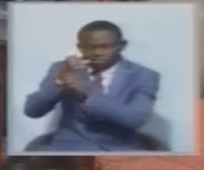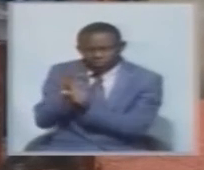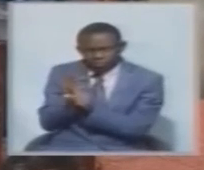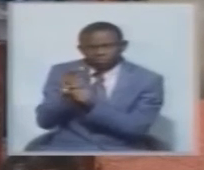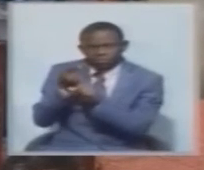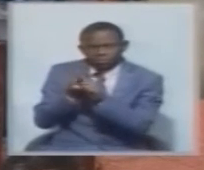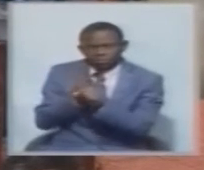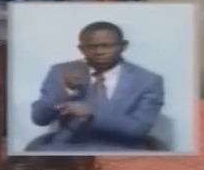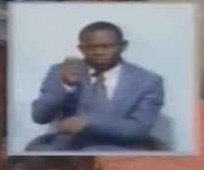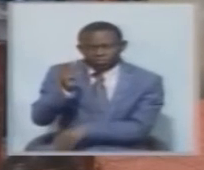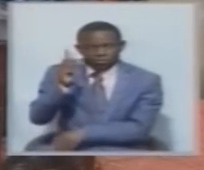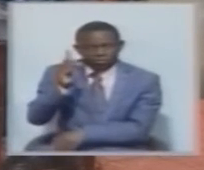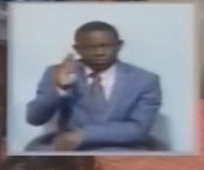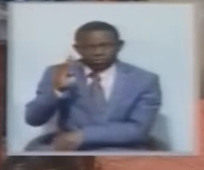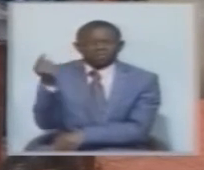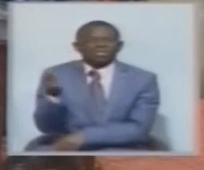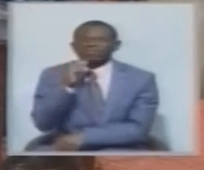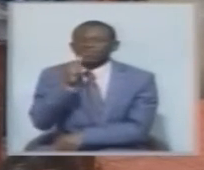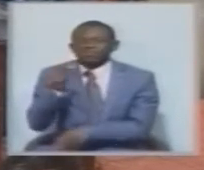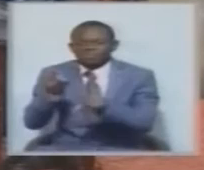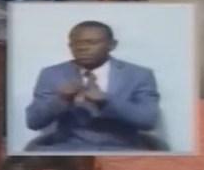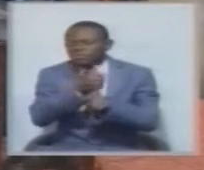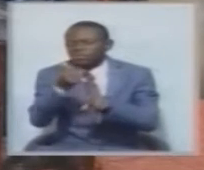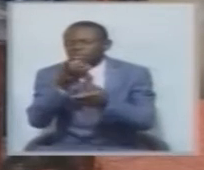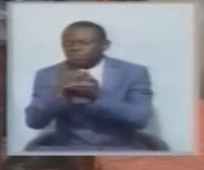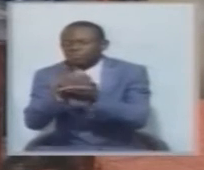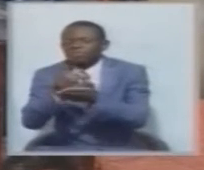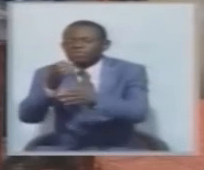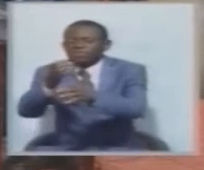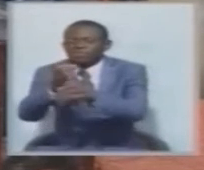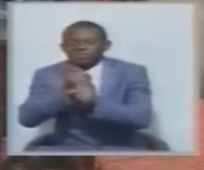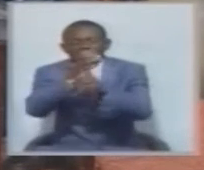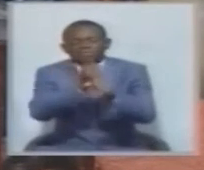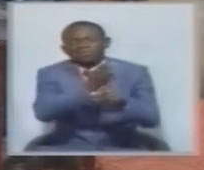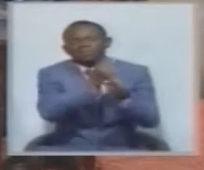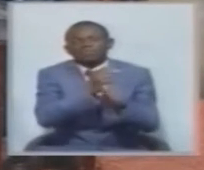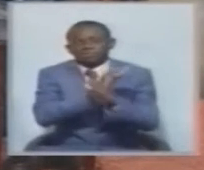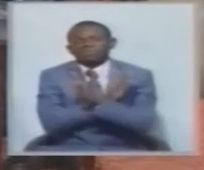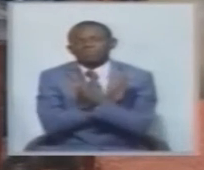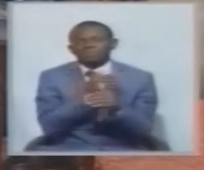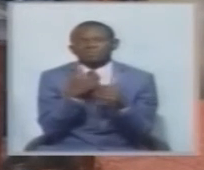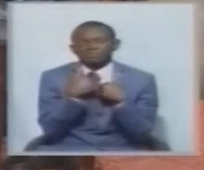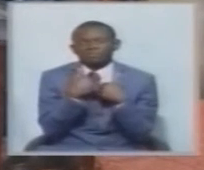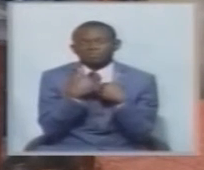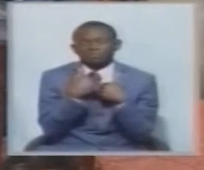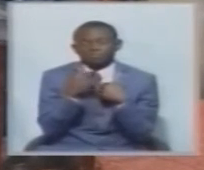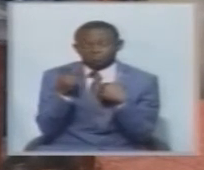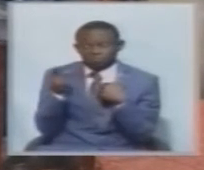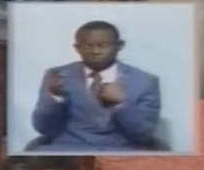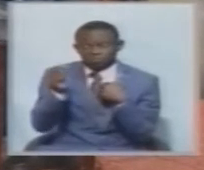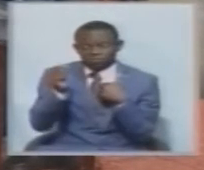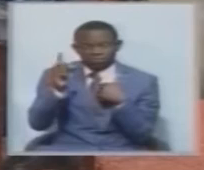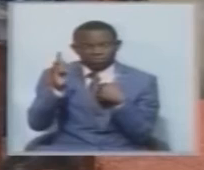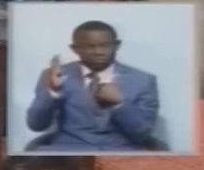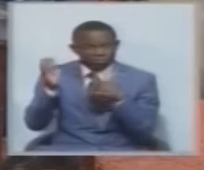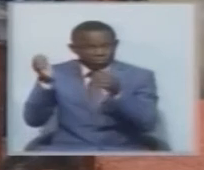at the issue of energy, yes, where there's a crisis, we actually need more money to go in that particular sector. And with the